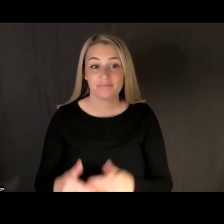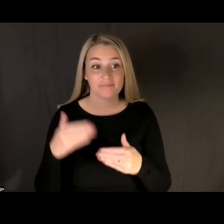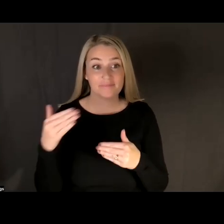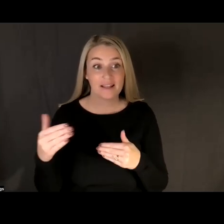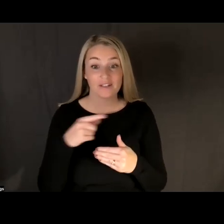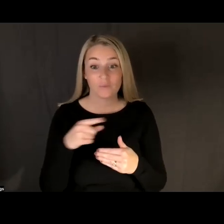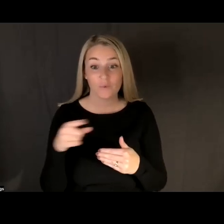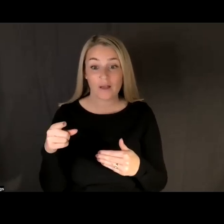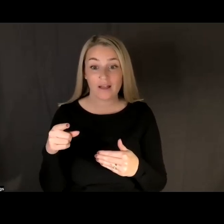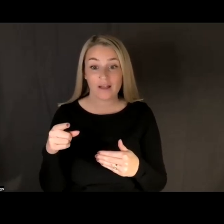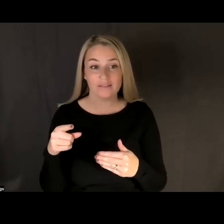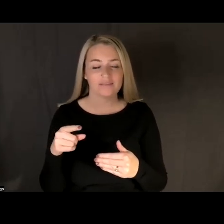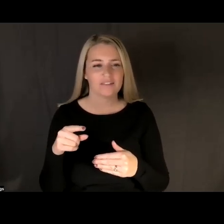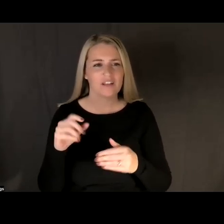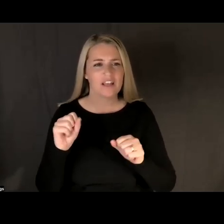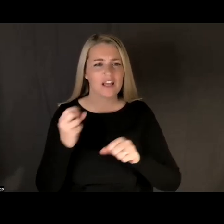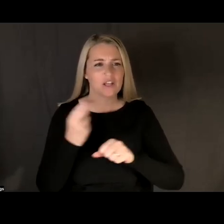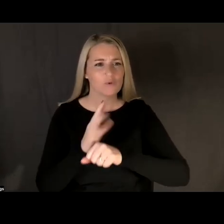Ma. Okay, next one.